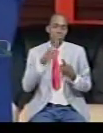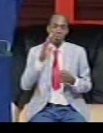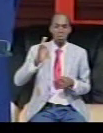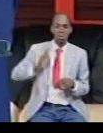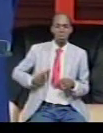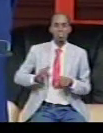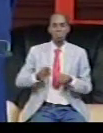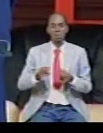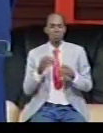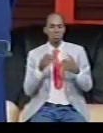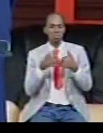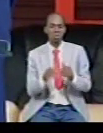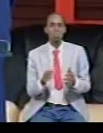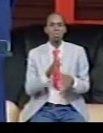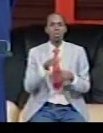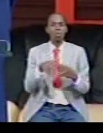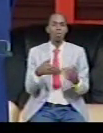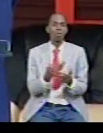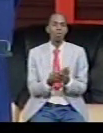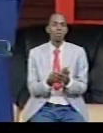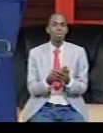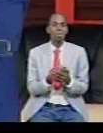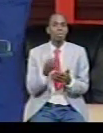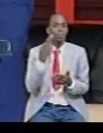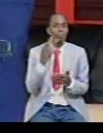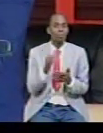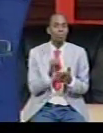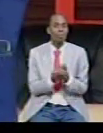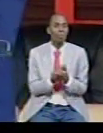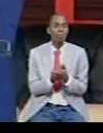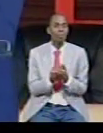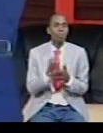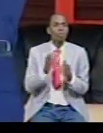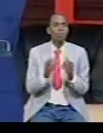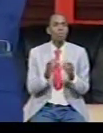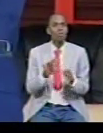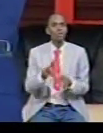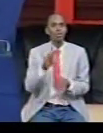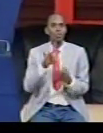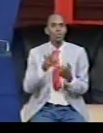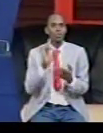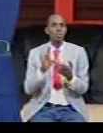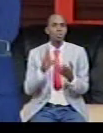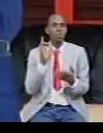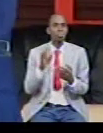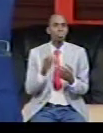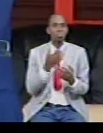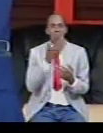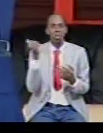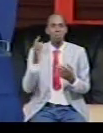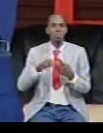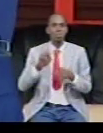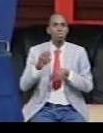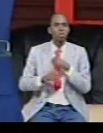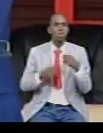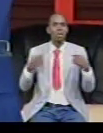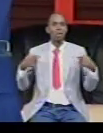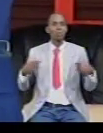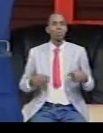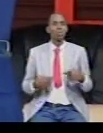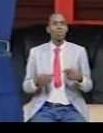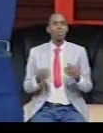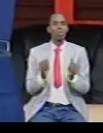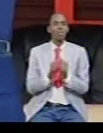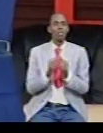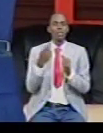loss, esteeming the reproach of Christ greater riches than the treasures of Egypt. All the treasures of